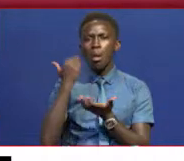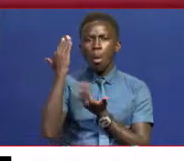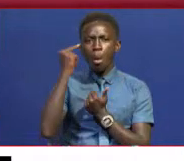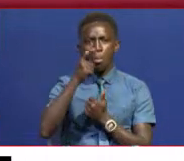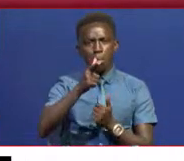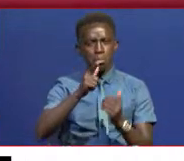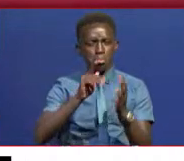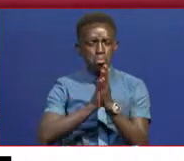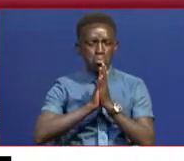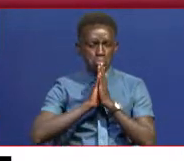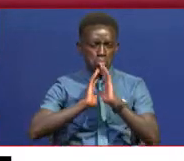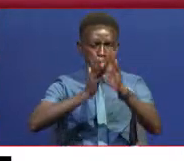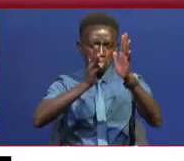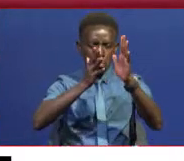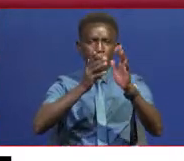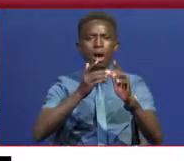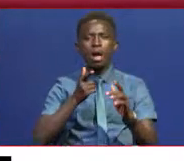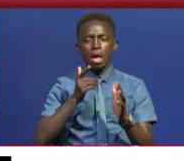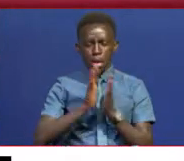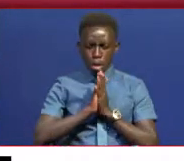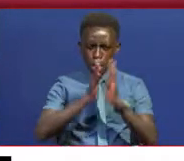heart.